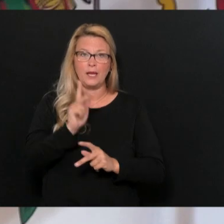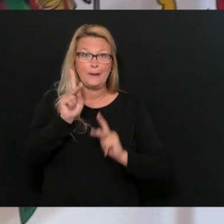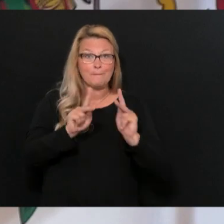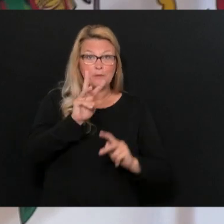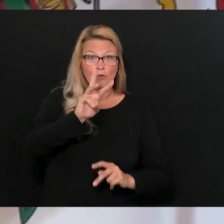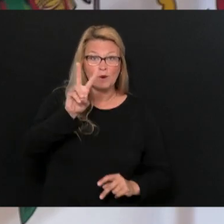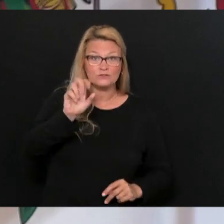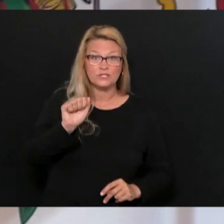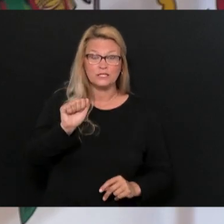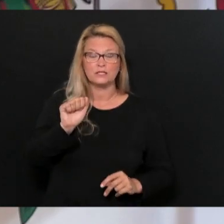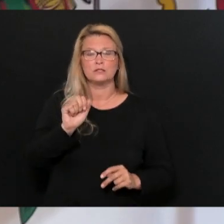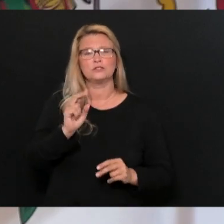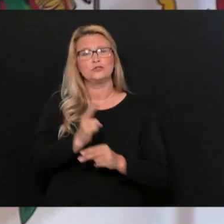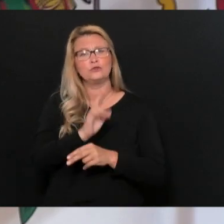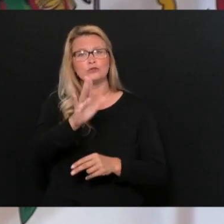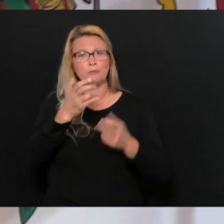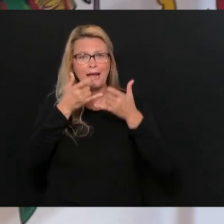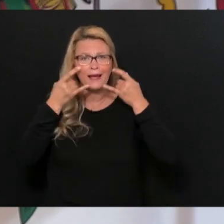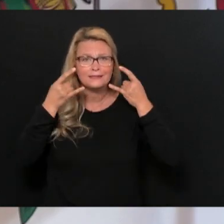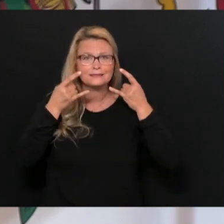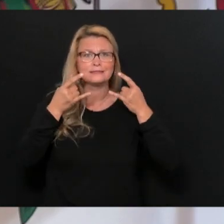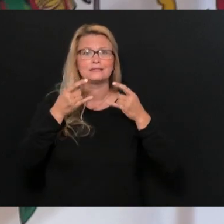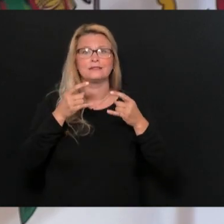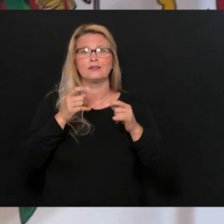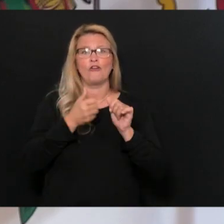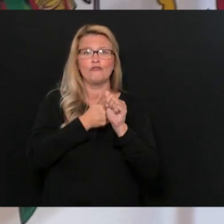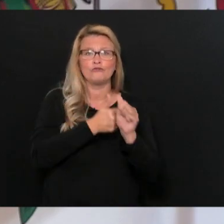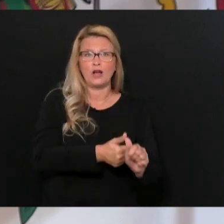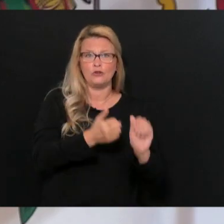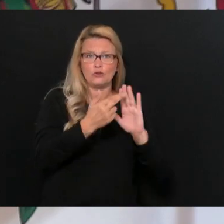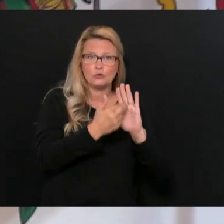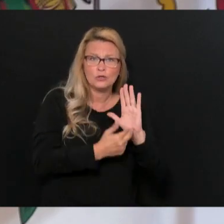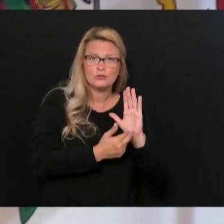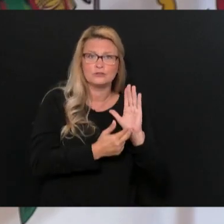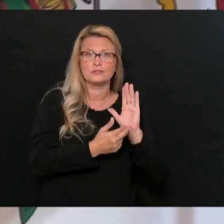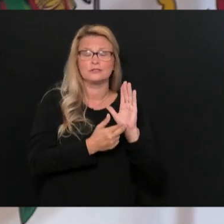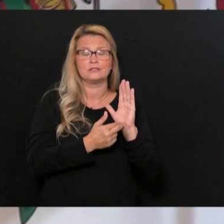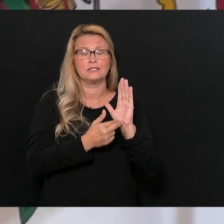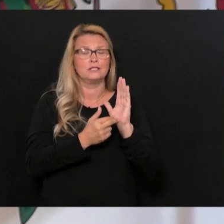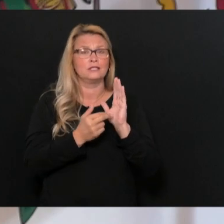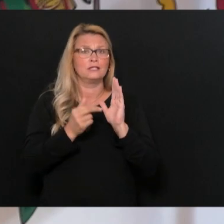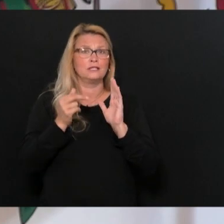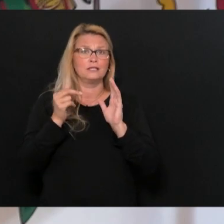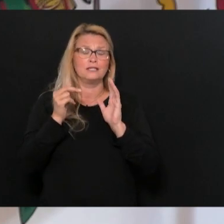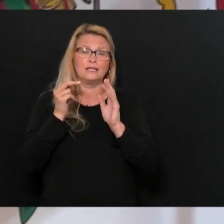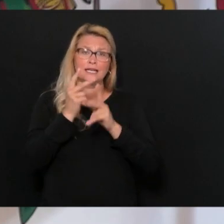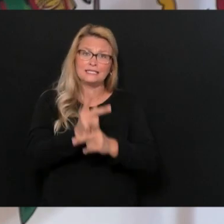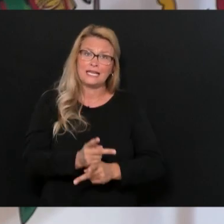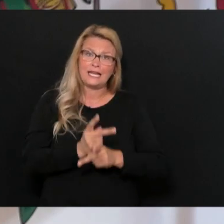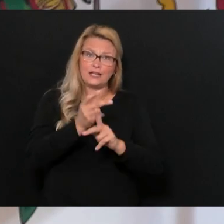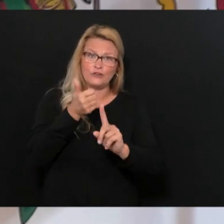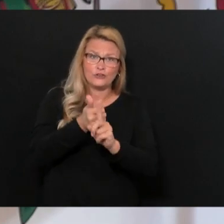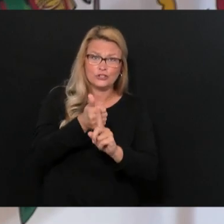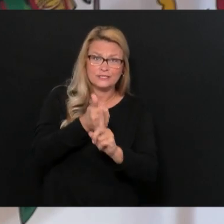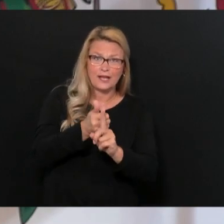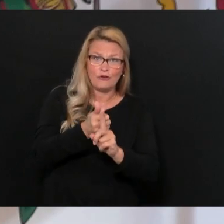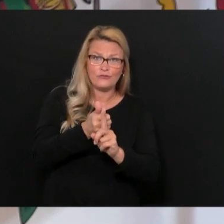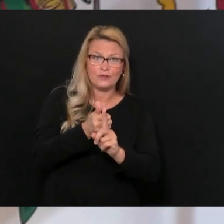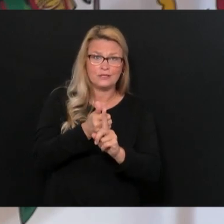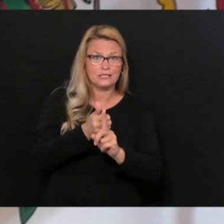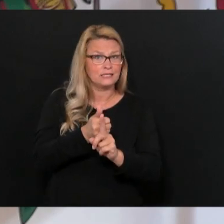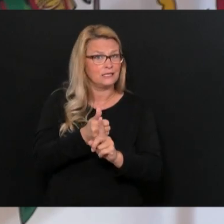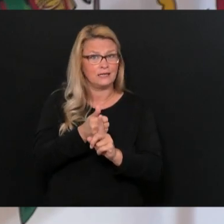your mask. Please listen to all the guidelines. Please, please take care of yourself, because this